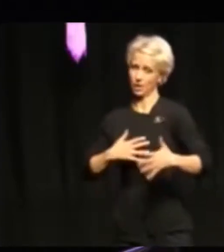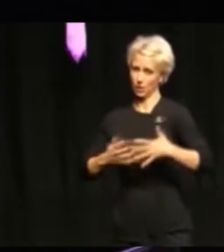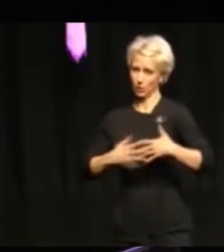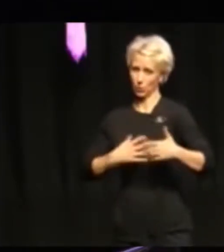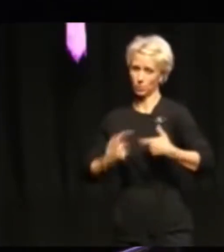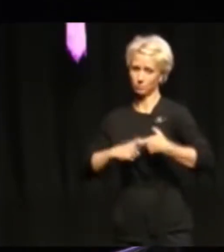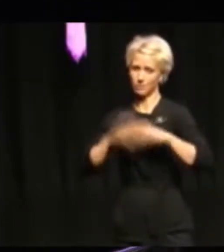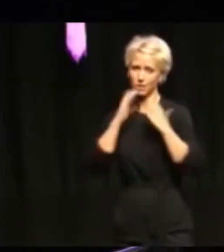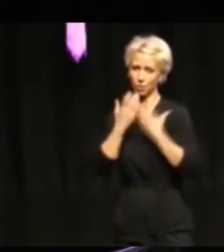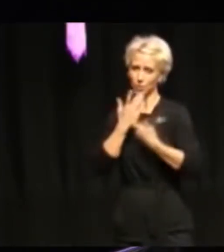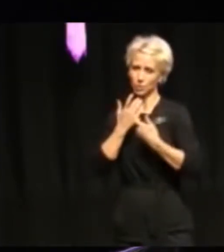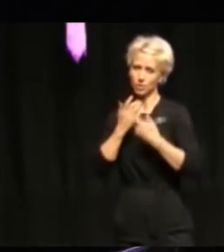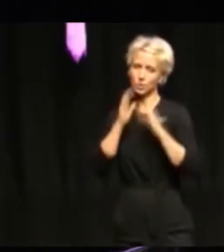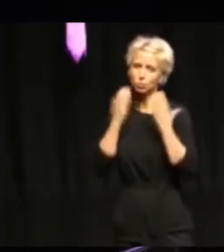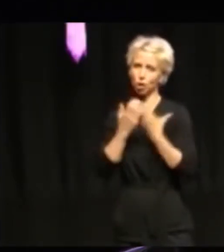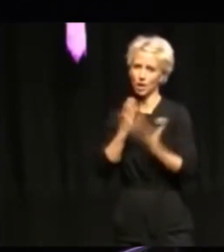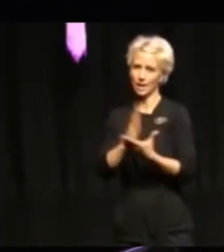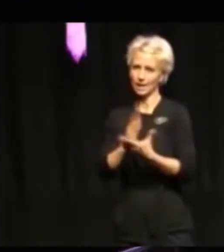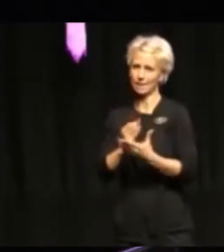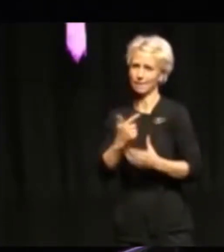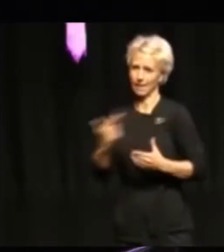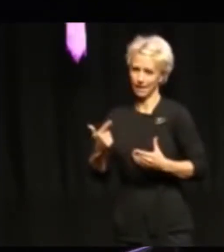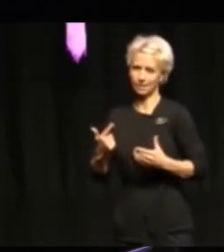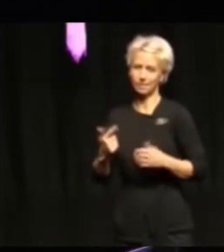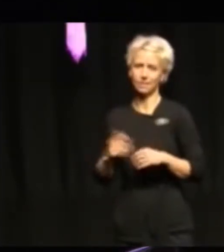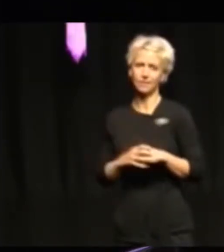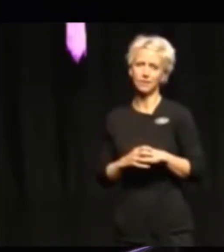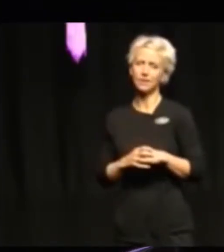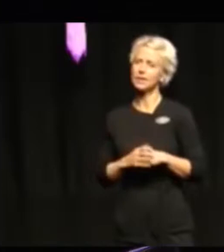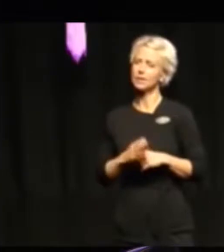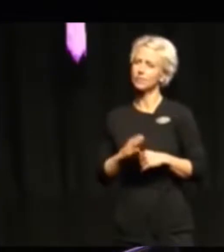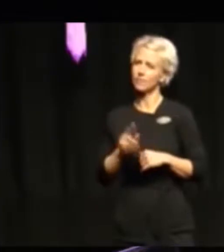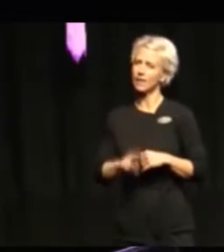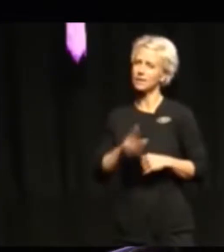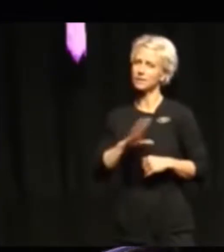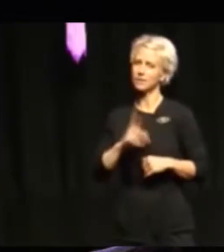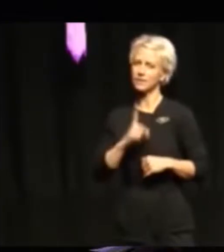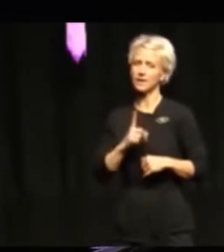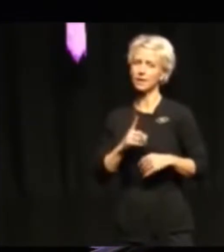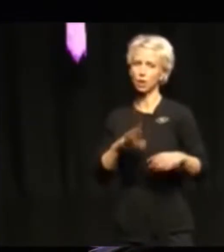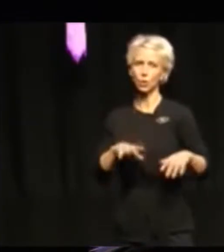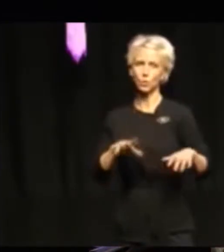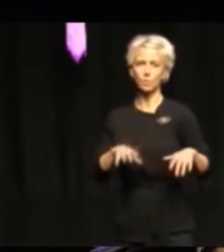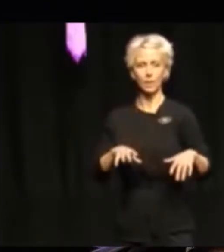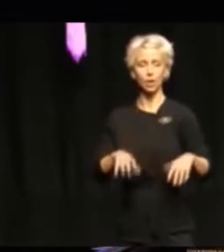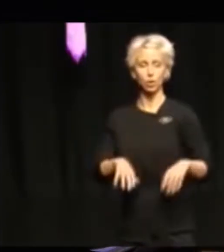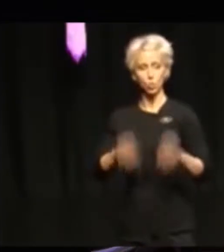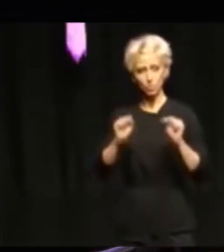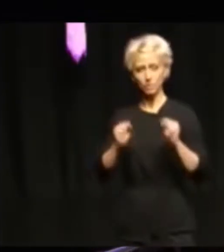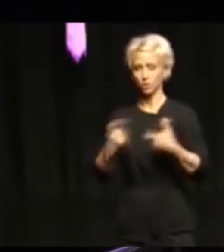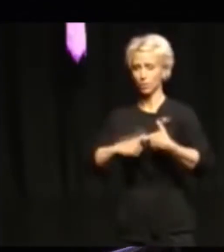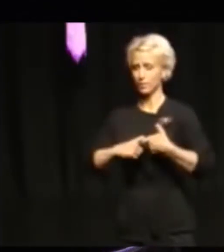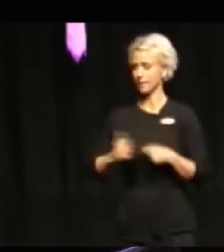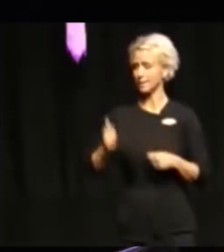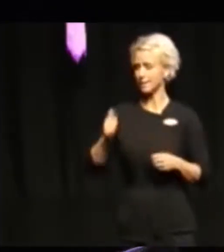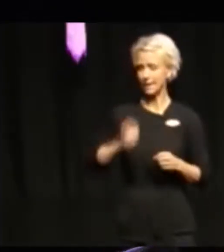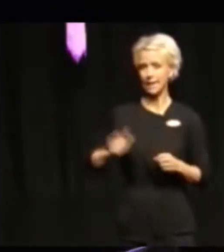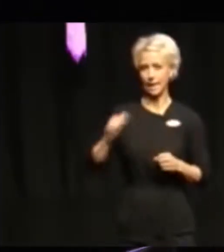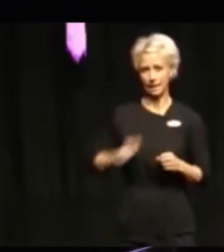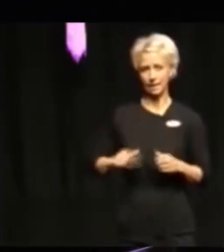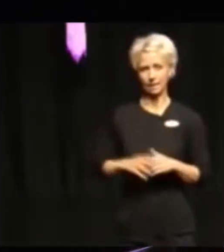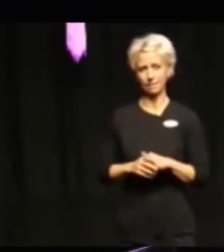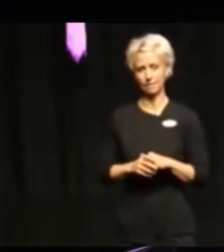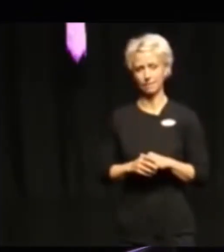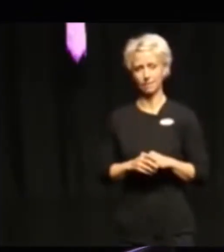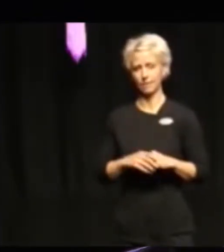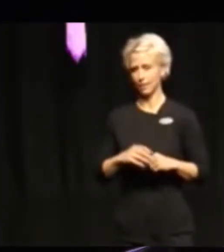came into being, was to also add that there actually is a duty to take steps. So a government that sits on its hands with